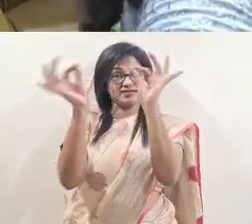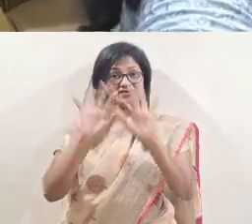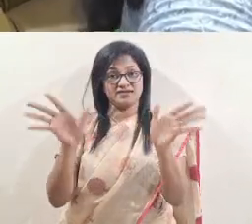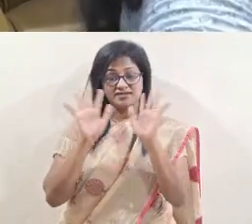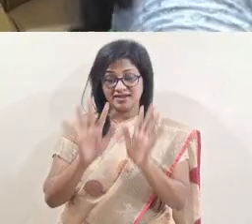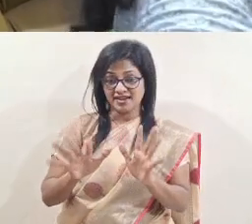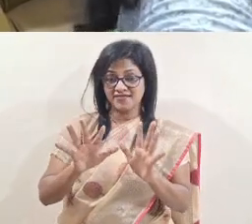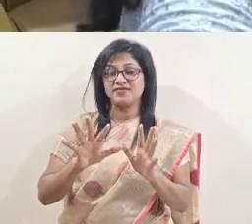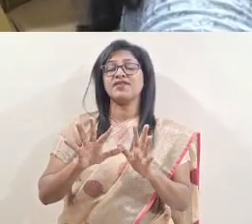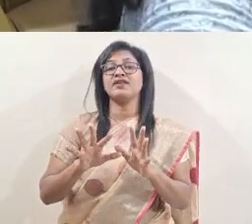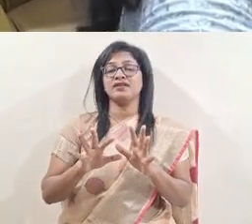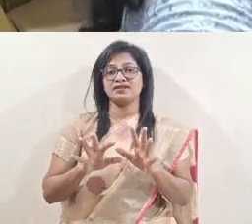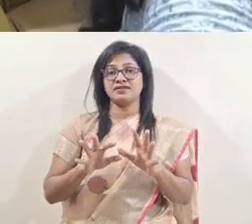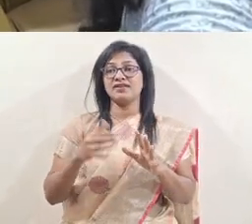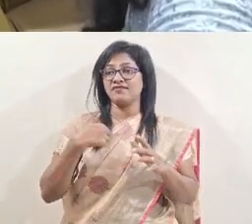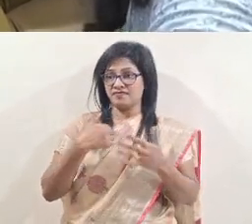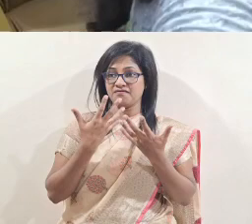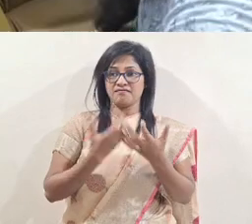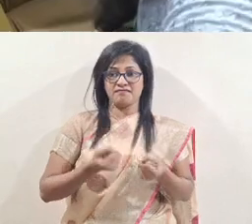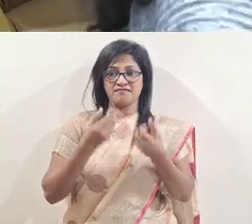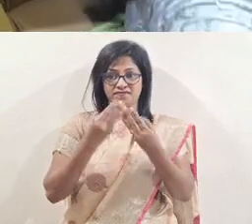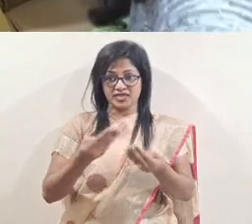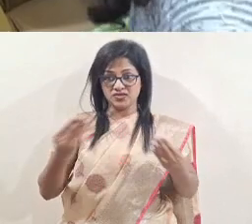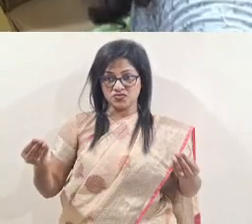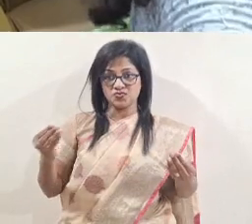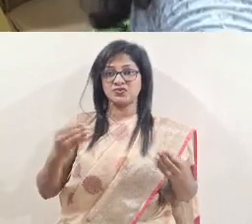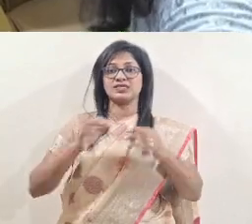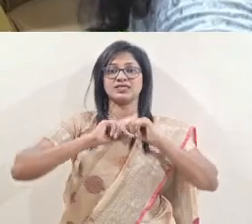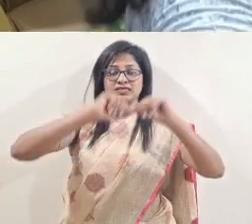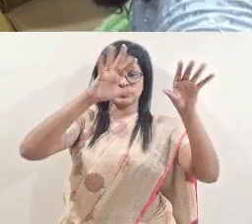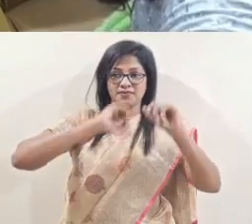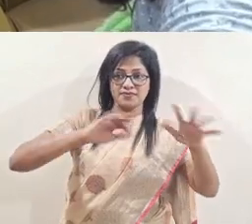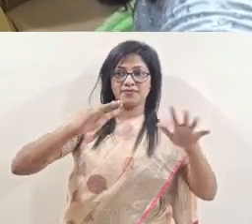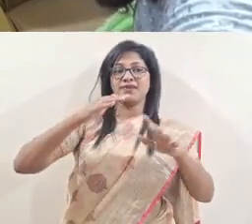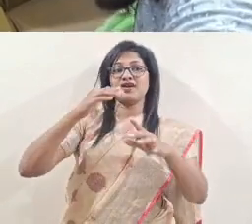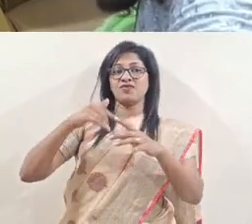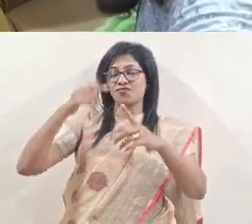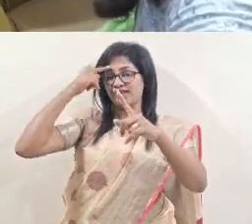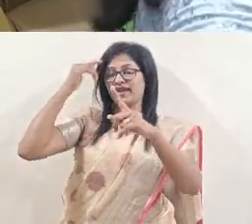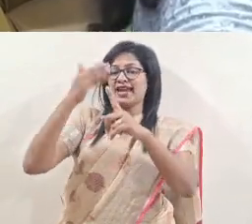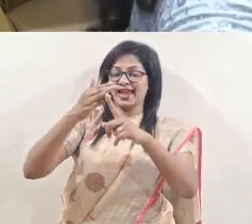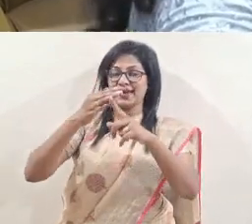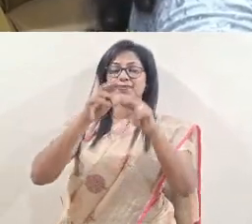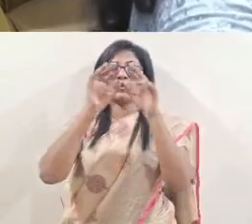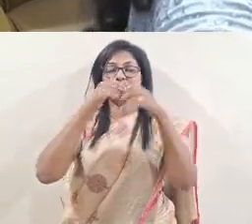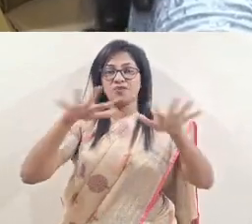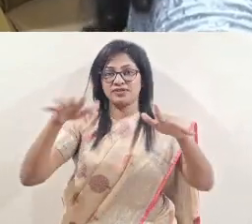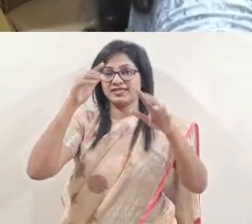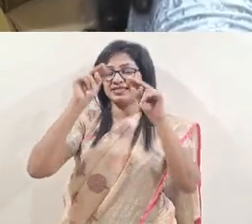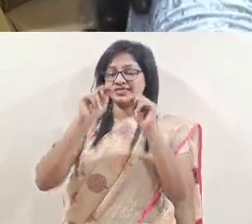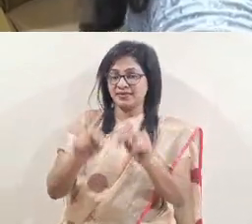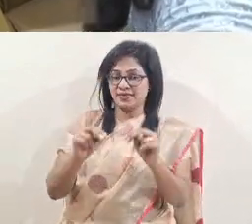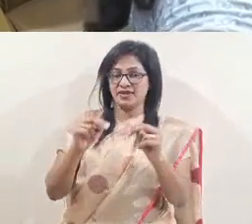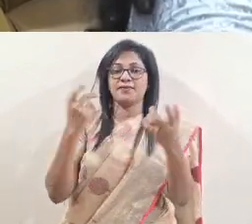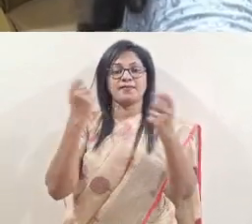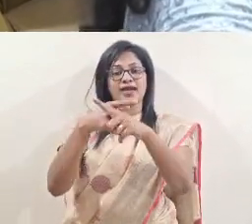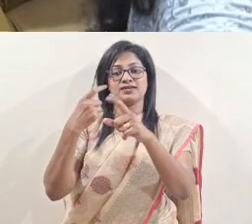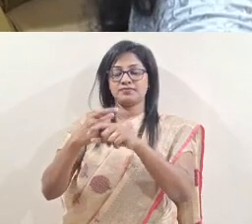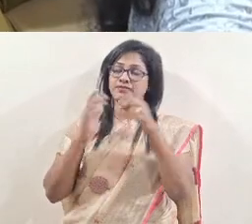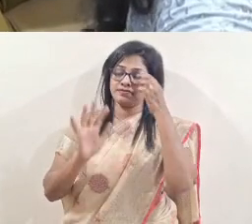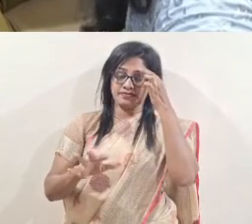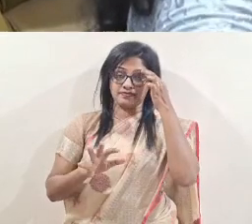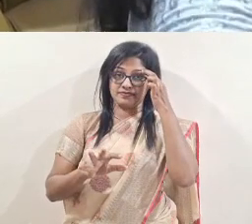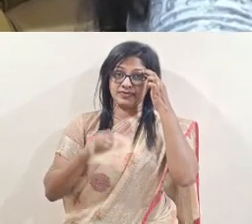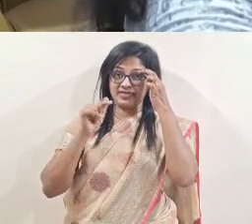Do we have the resources to supply or to meet the targets of that water demand? So in this way, it is important for us to